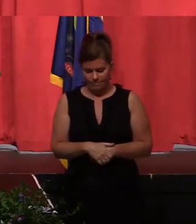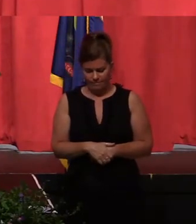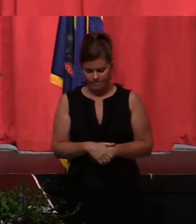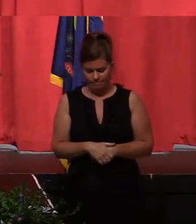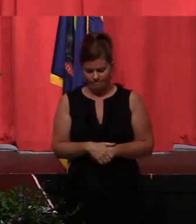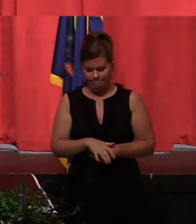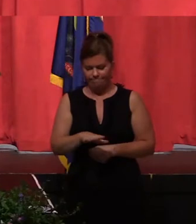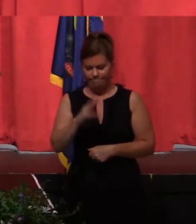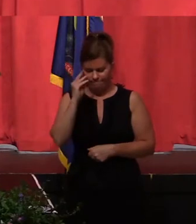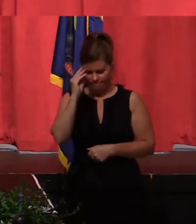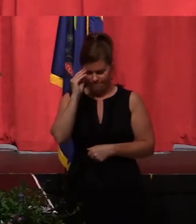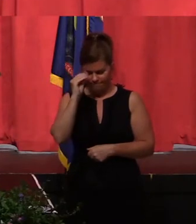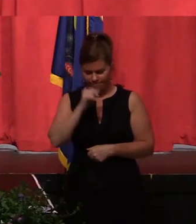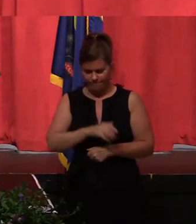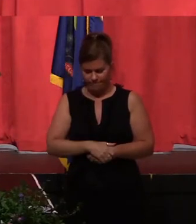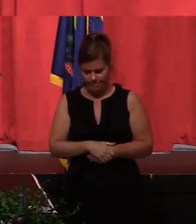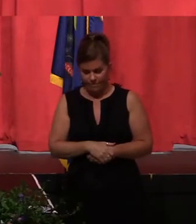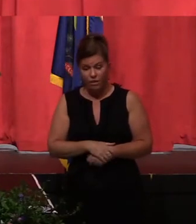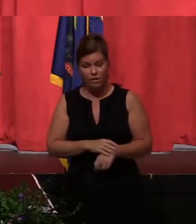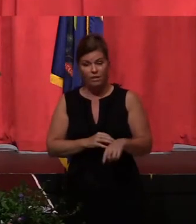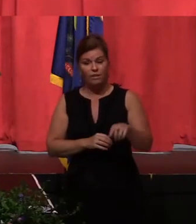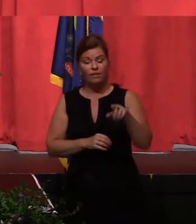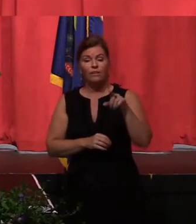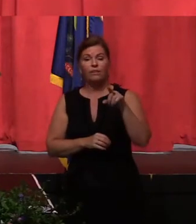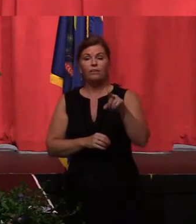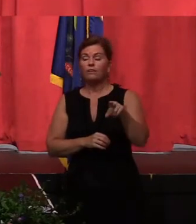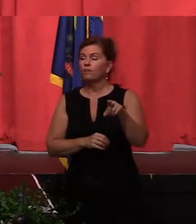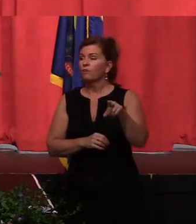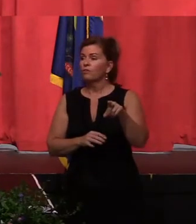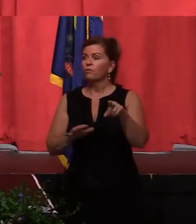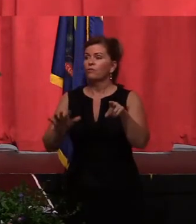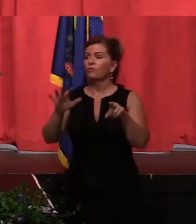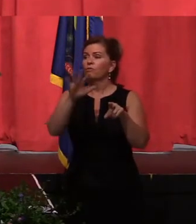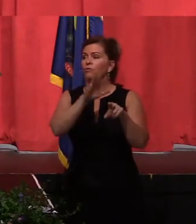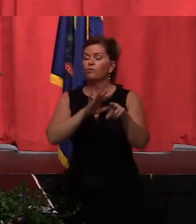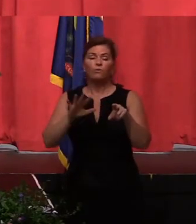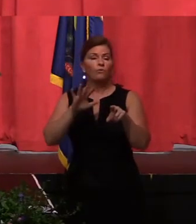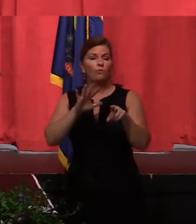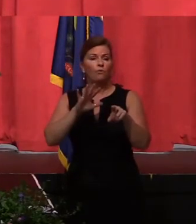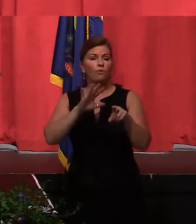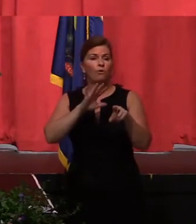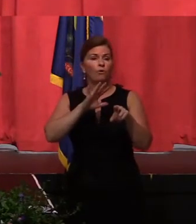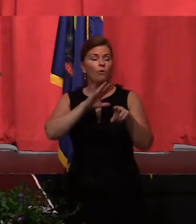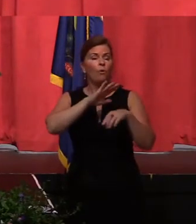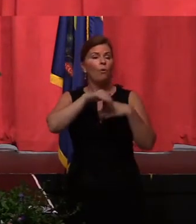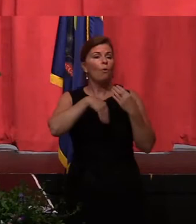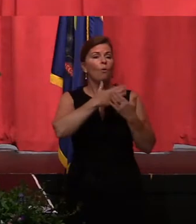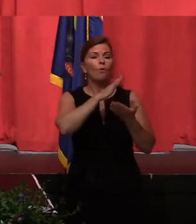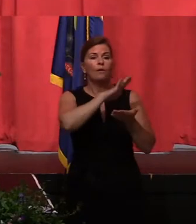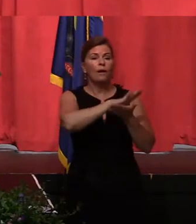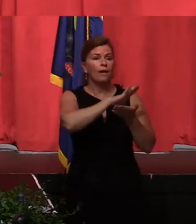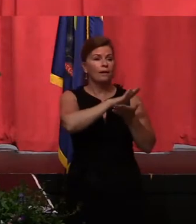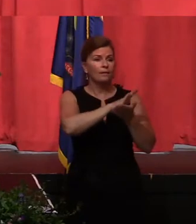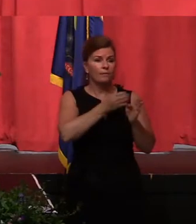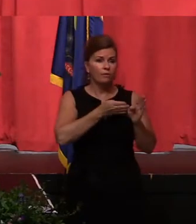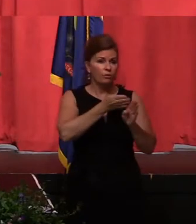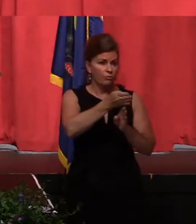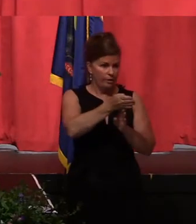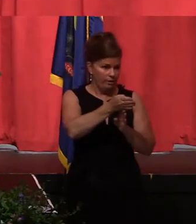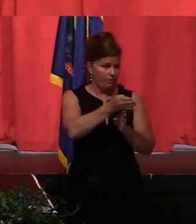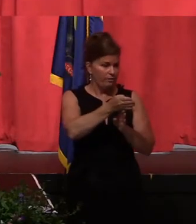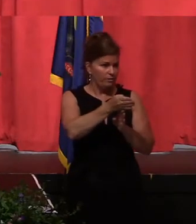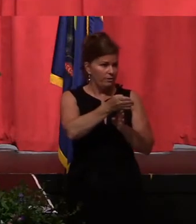Consider, you spent your entire academic careers governed and measured by